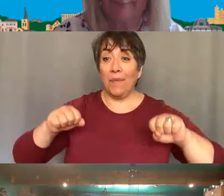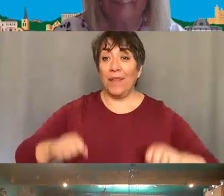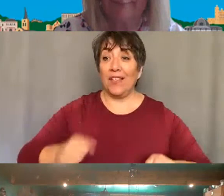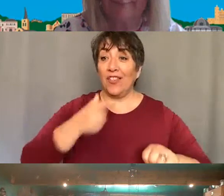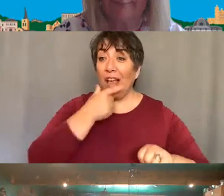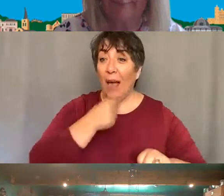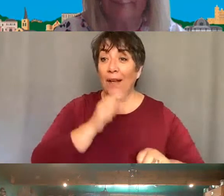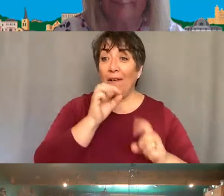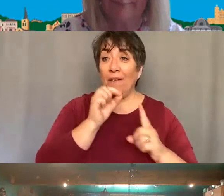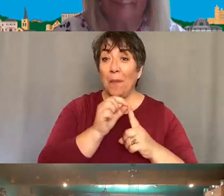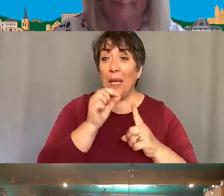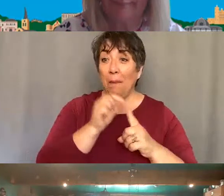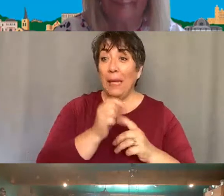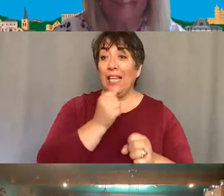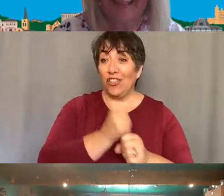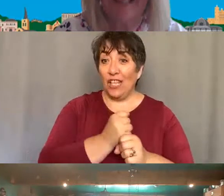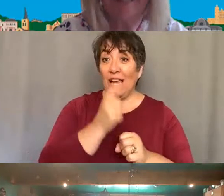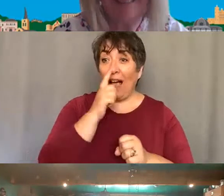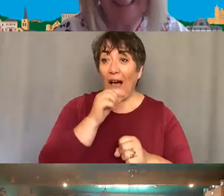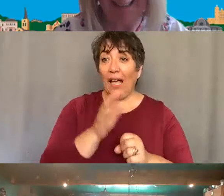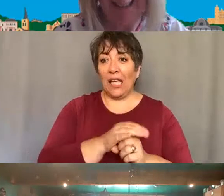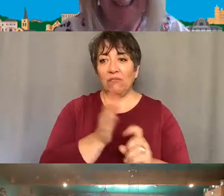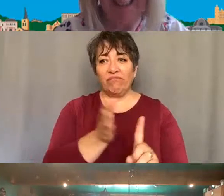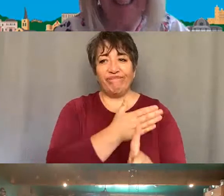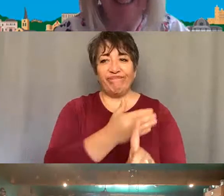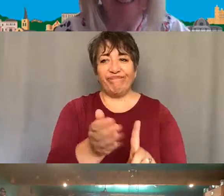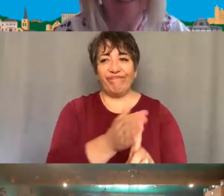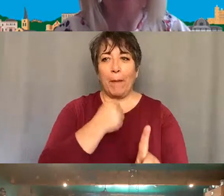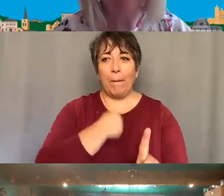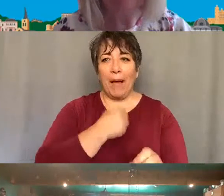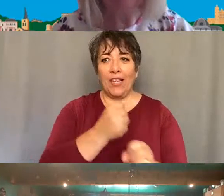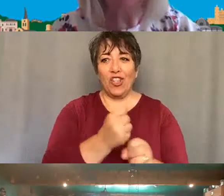you. Please do. Yeah.